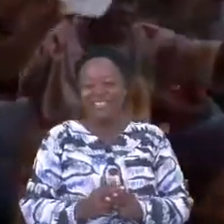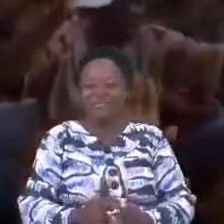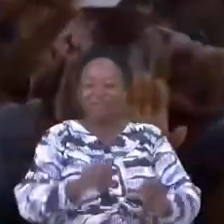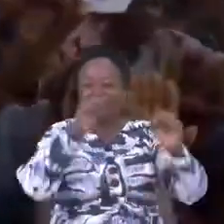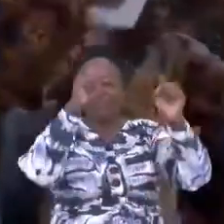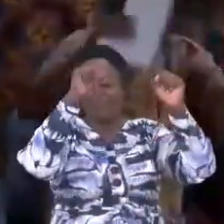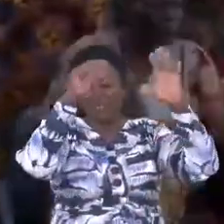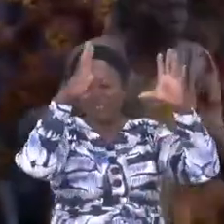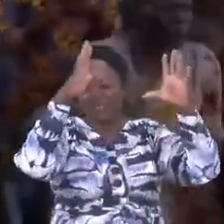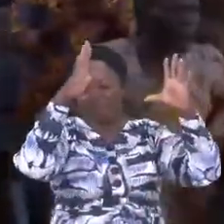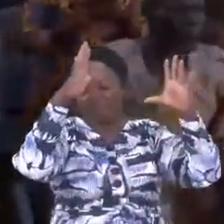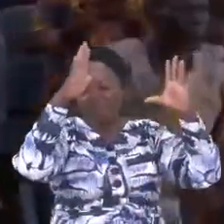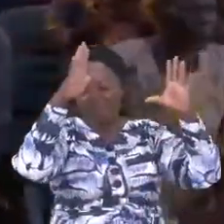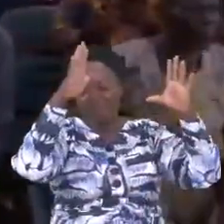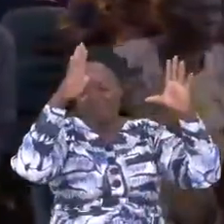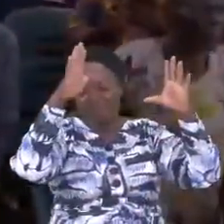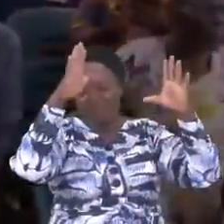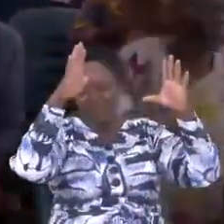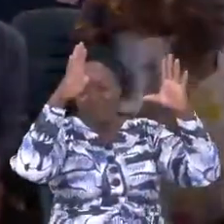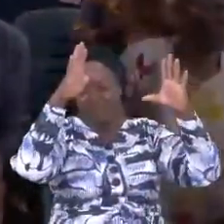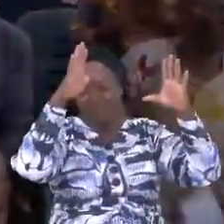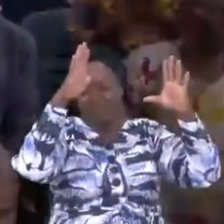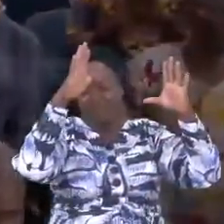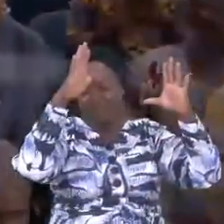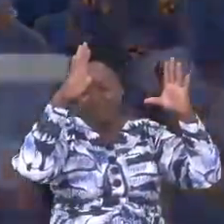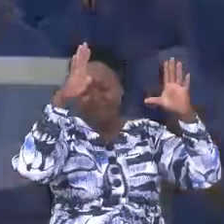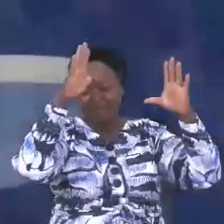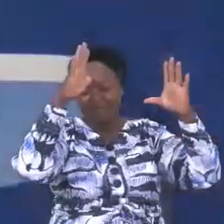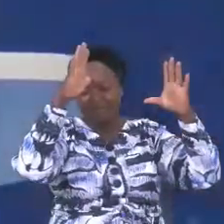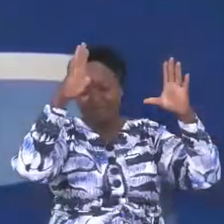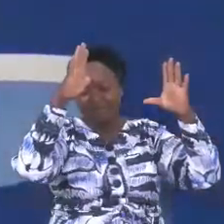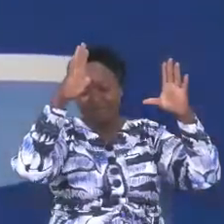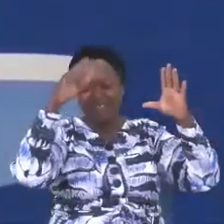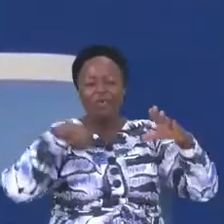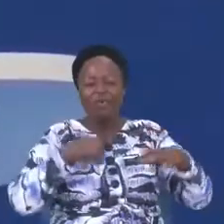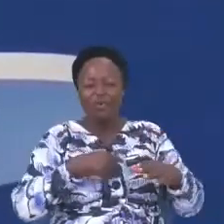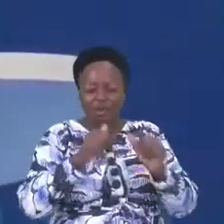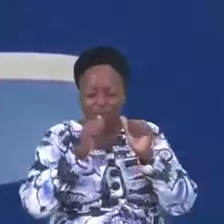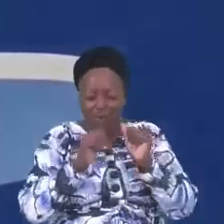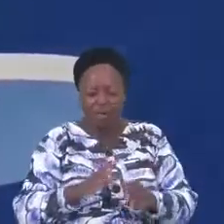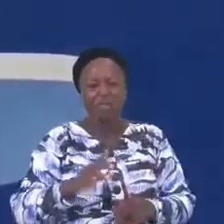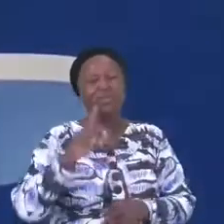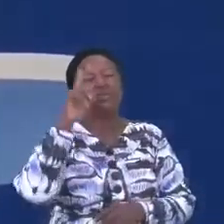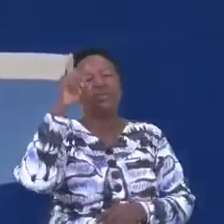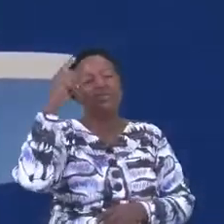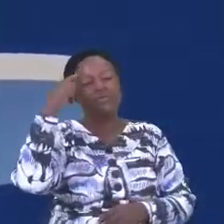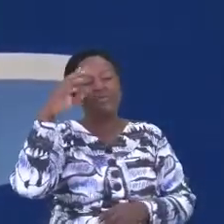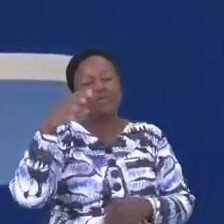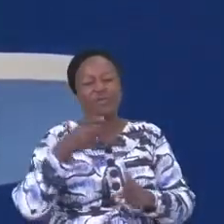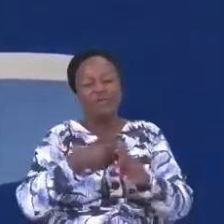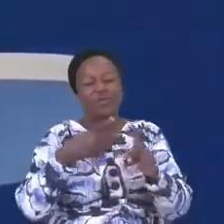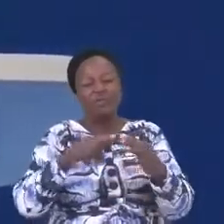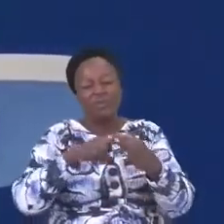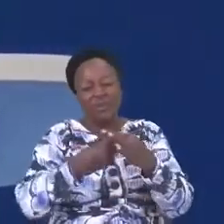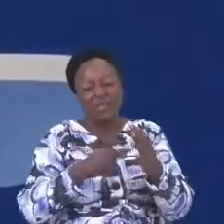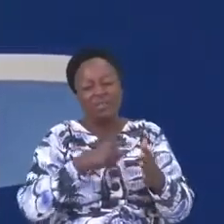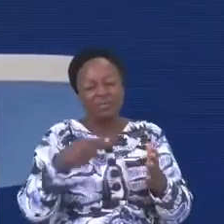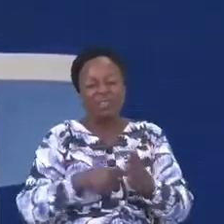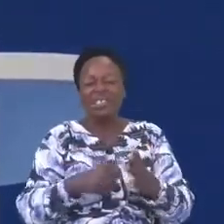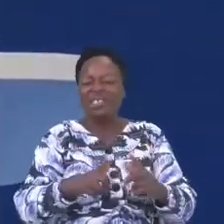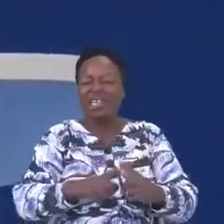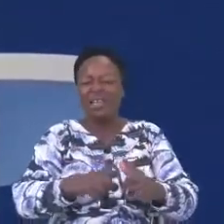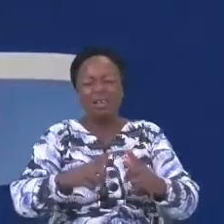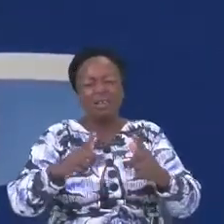Father, we thank you tonight. We bless you for the beginning of this